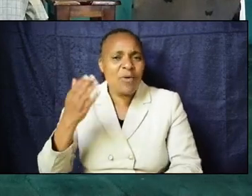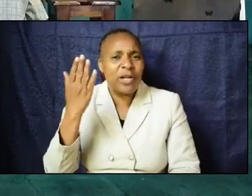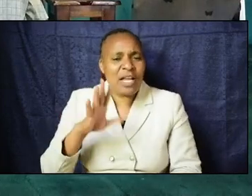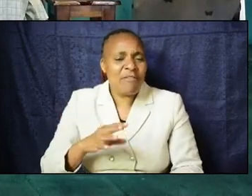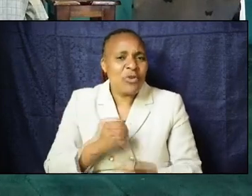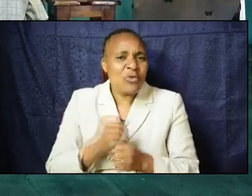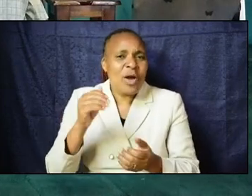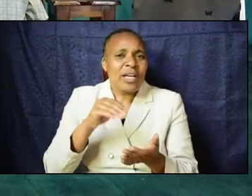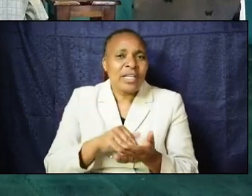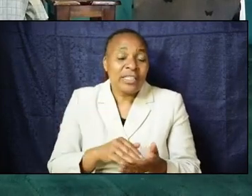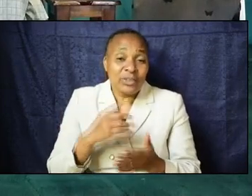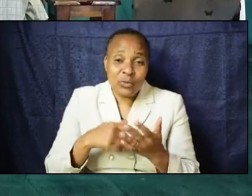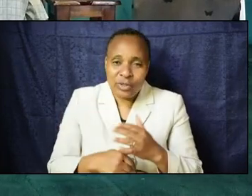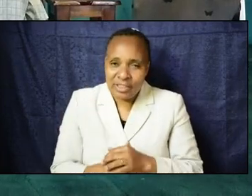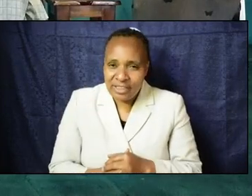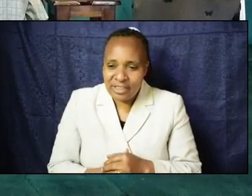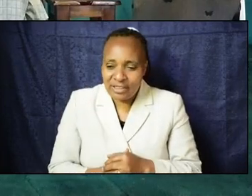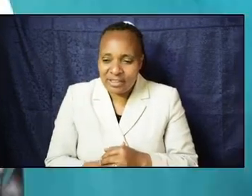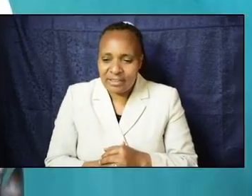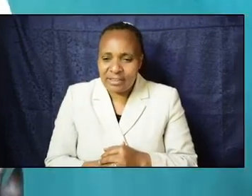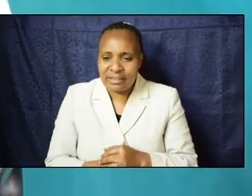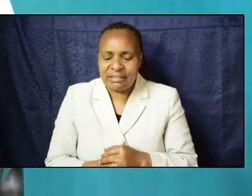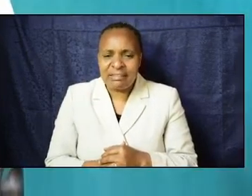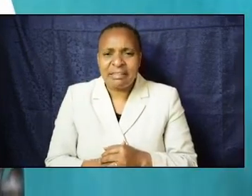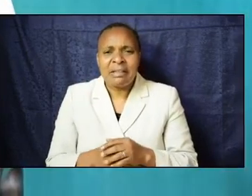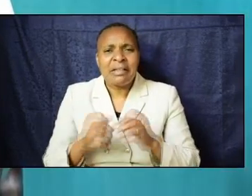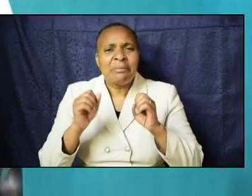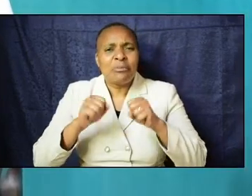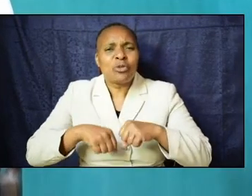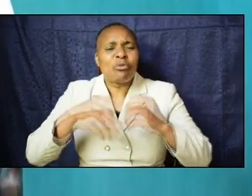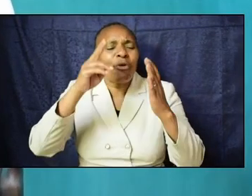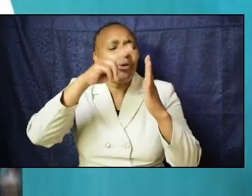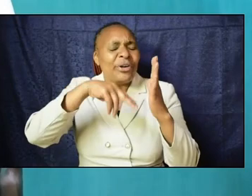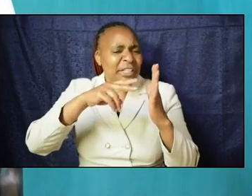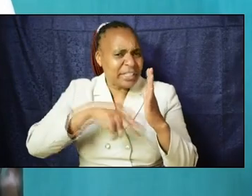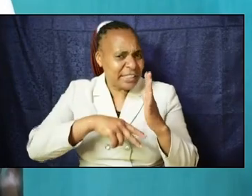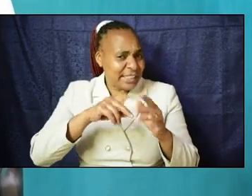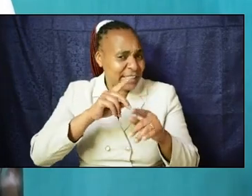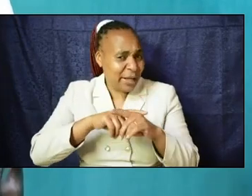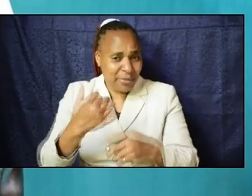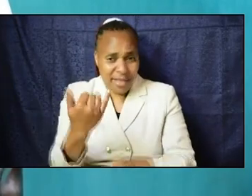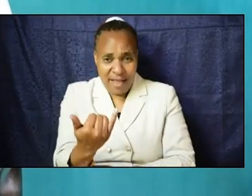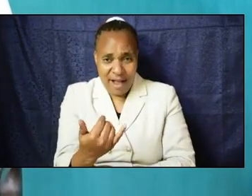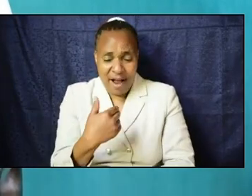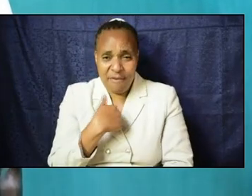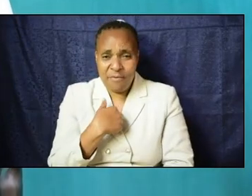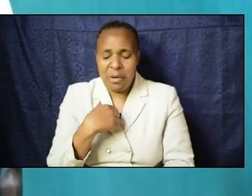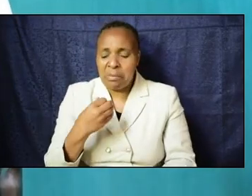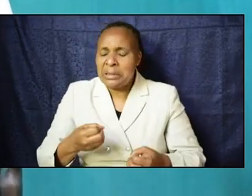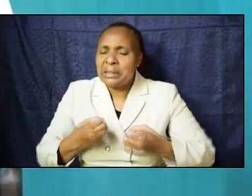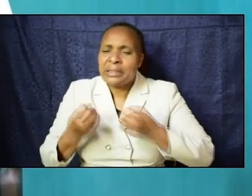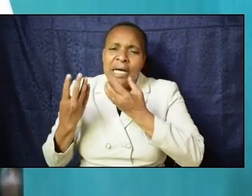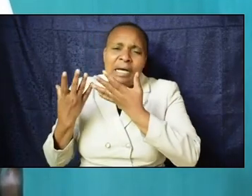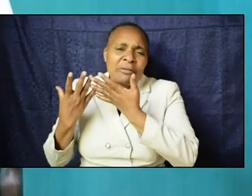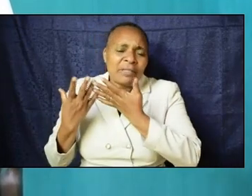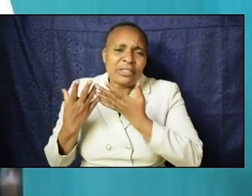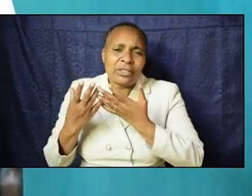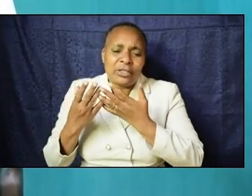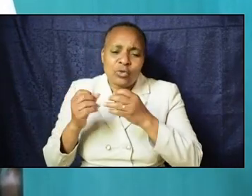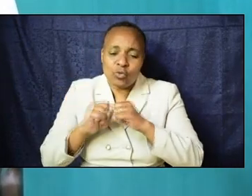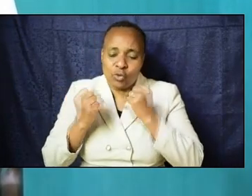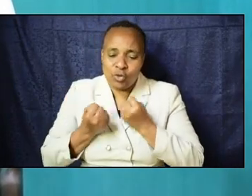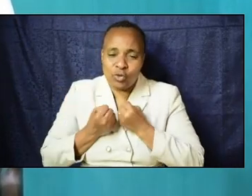I would never do again is what, inordinately reading when I was younger. That is, I sacrificed my social